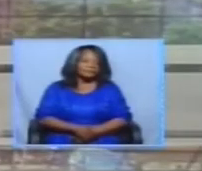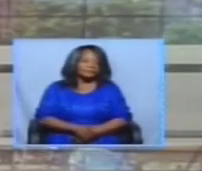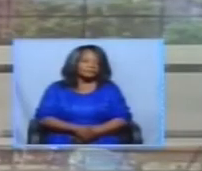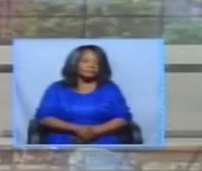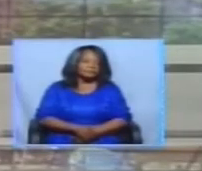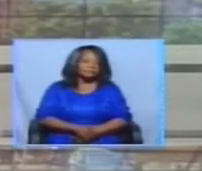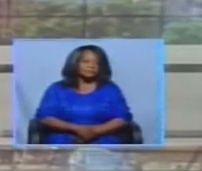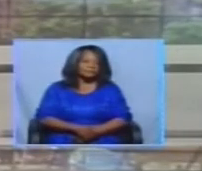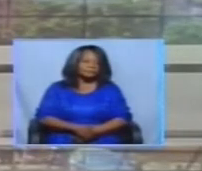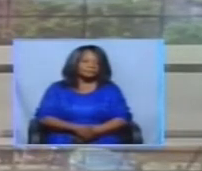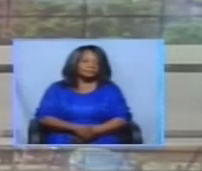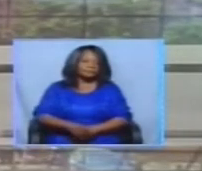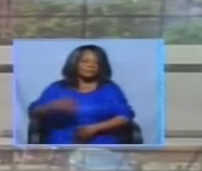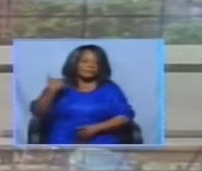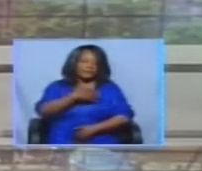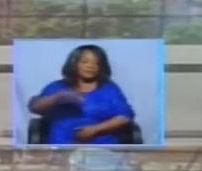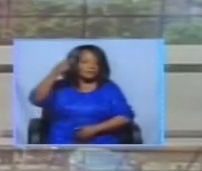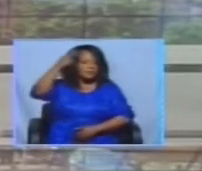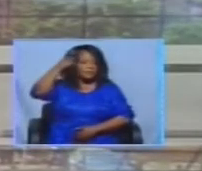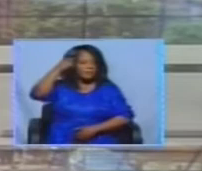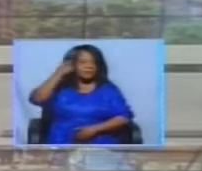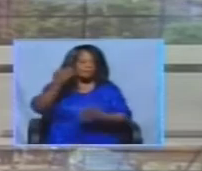And the Chinese government has pledged to